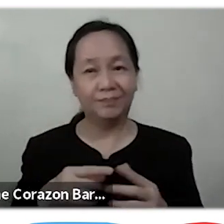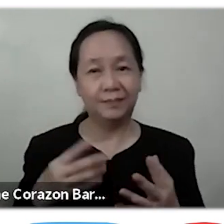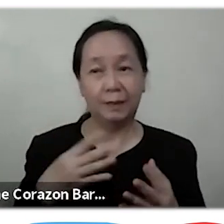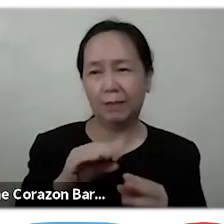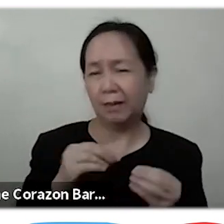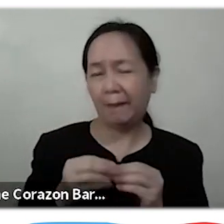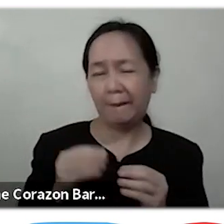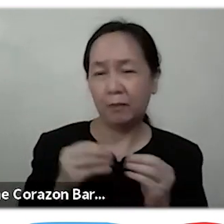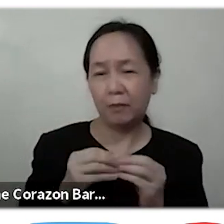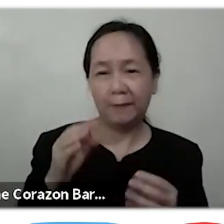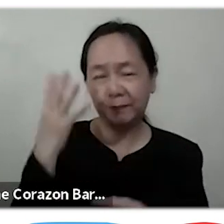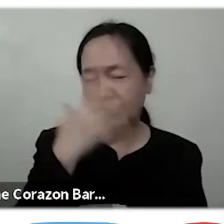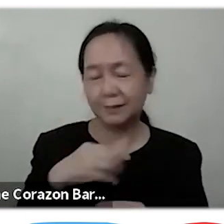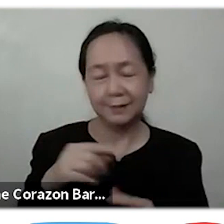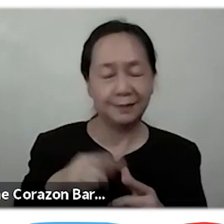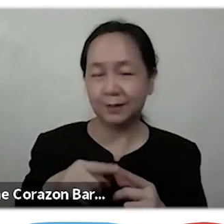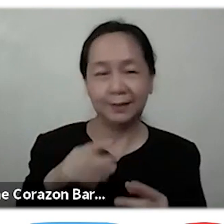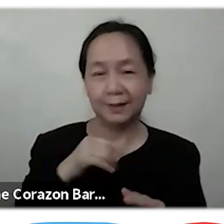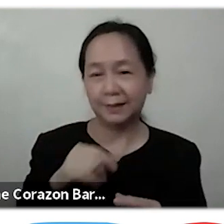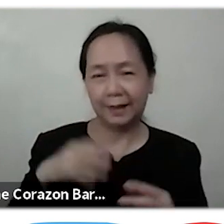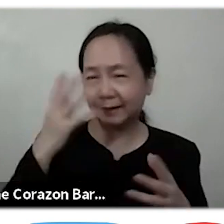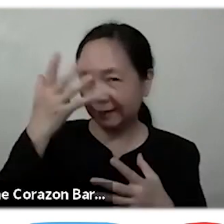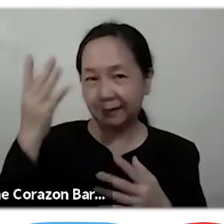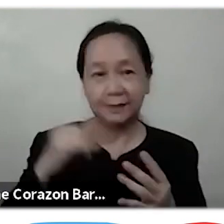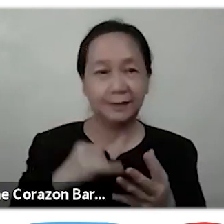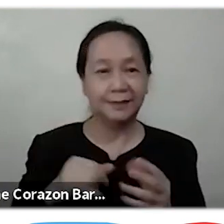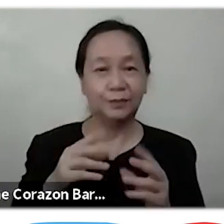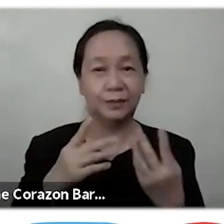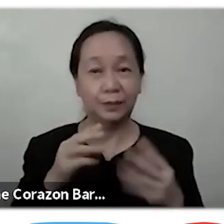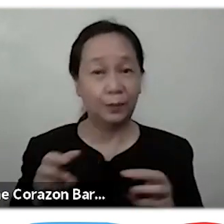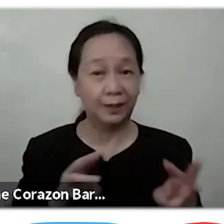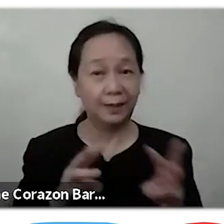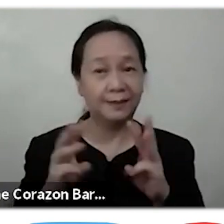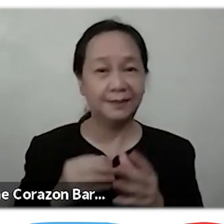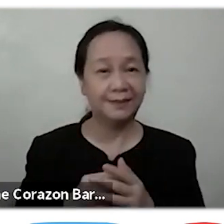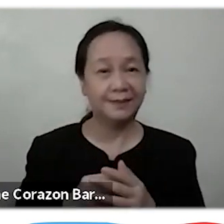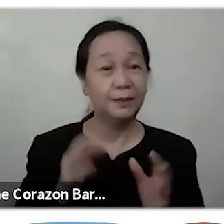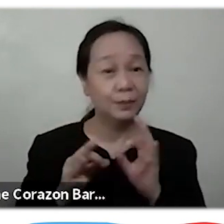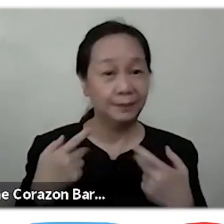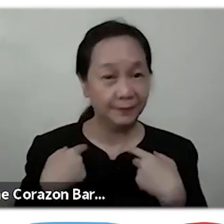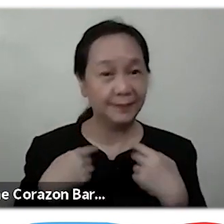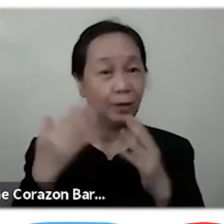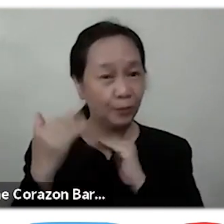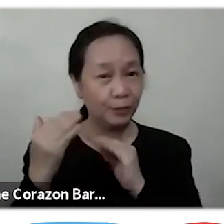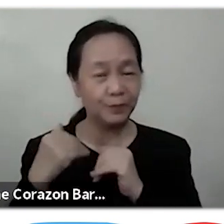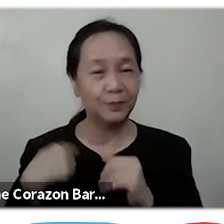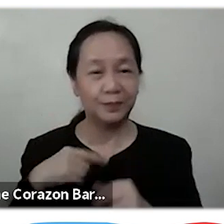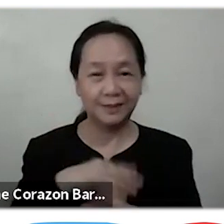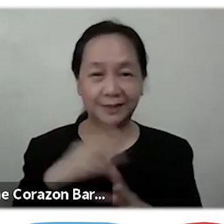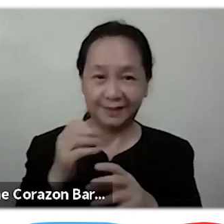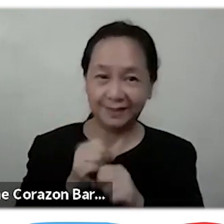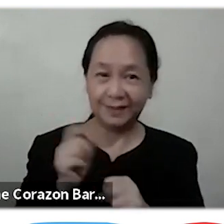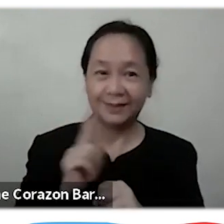and you can't create it in a beautiful way as well. So we can also say if we are hopeful, we can achieve what we want.